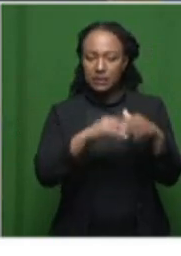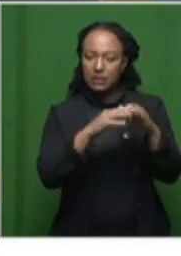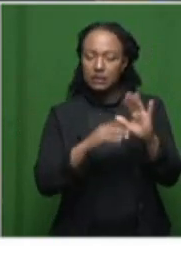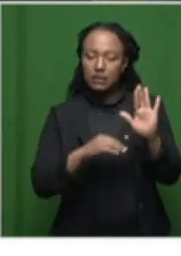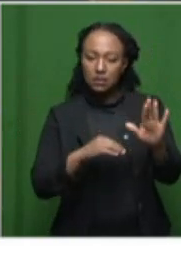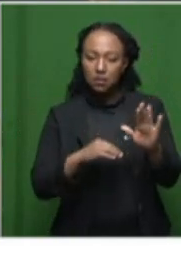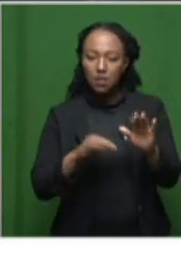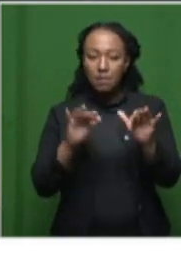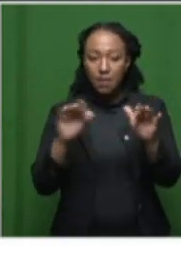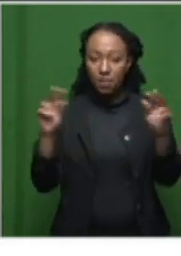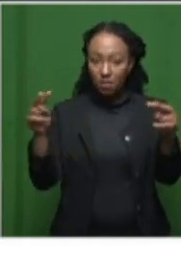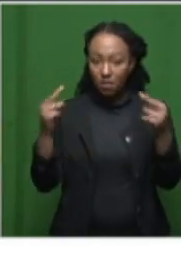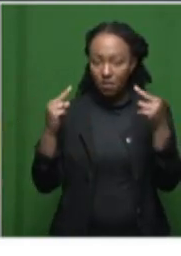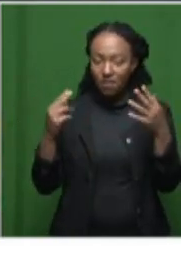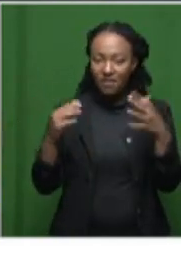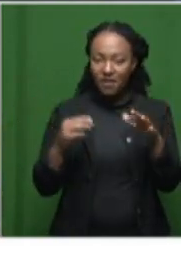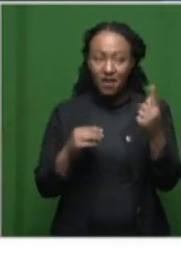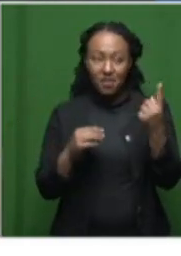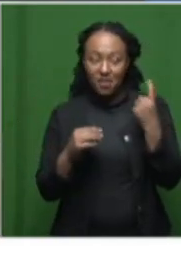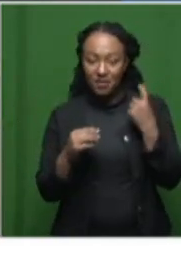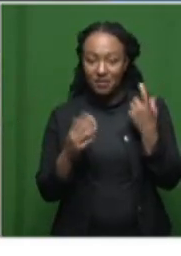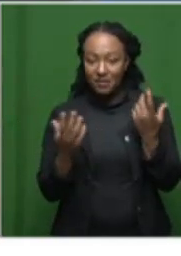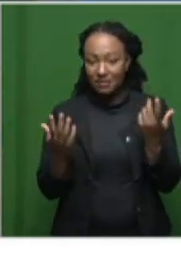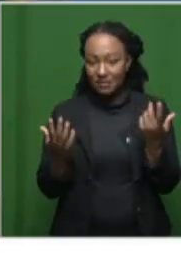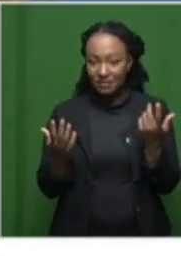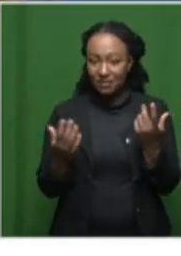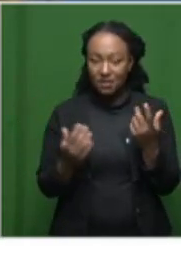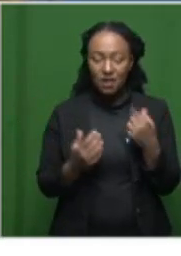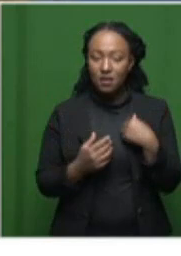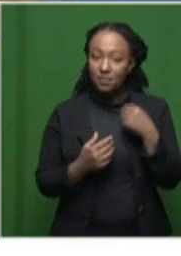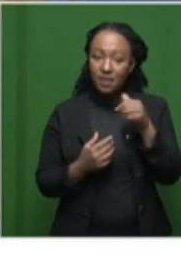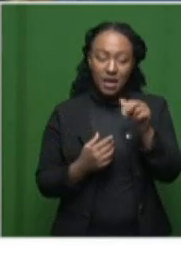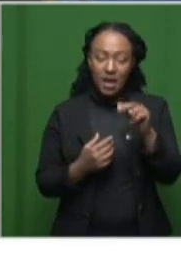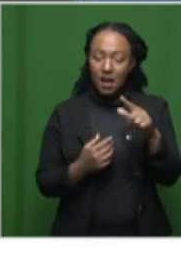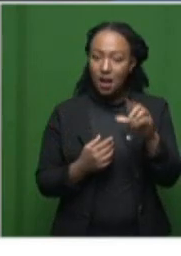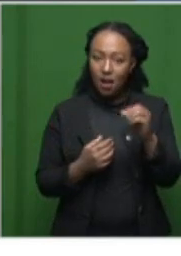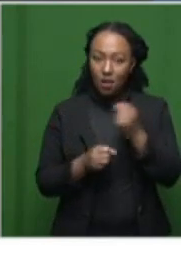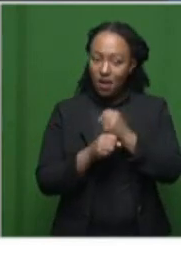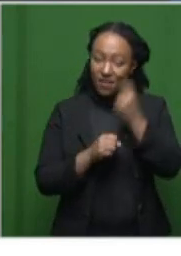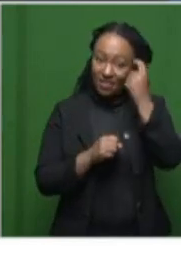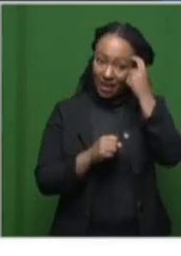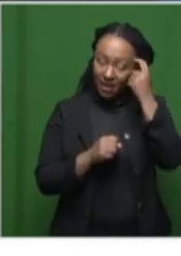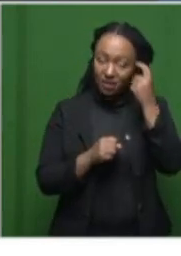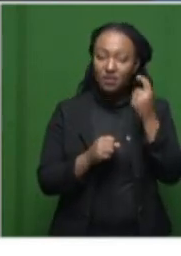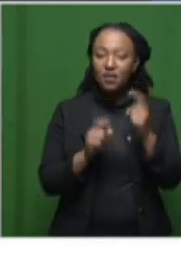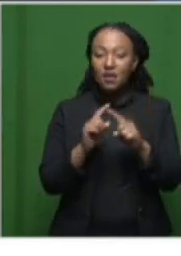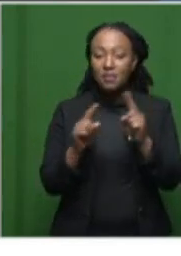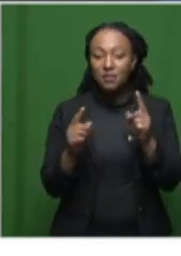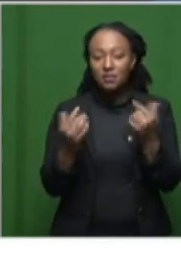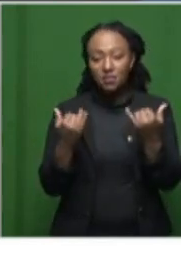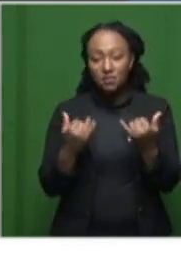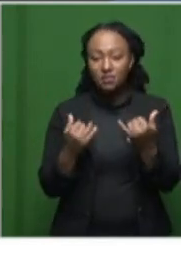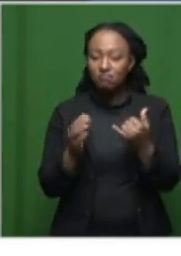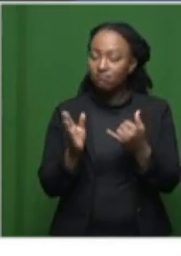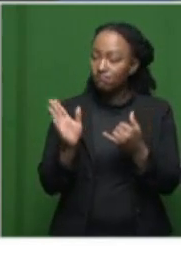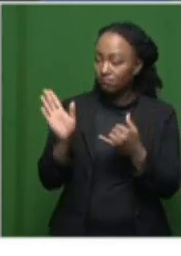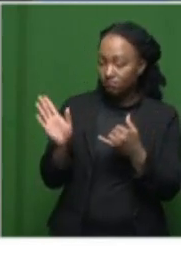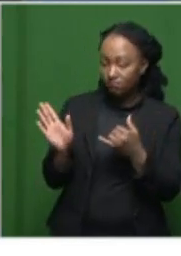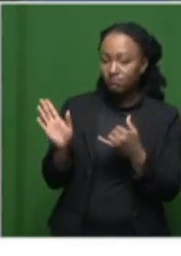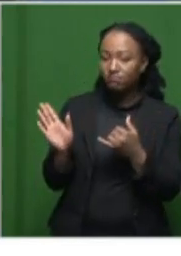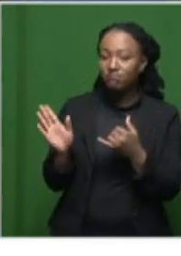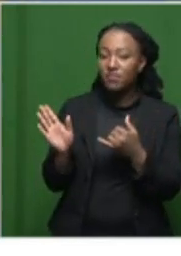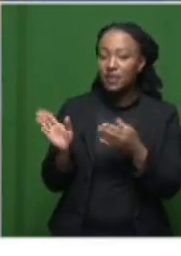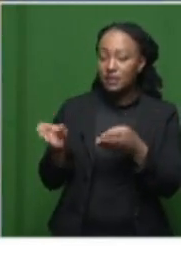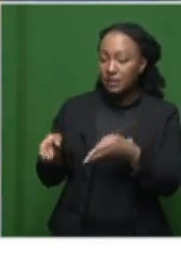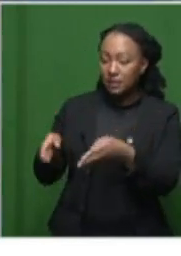our viewer who sent in the question, I don't think Anglo thought about that, but maybe they will. But I can tell you, just around the corner here, there